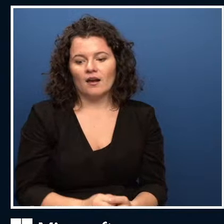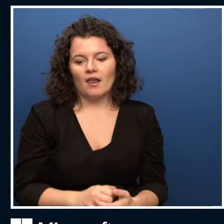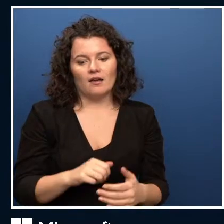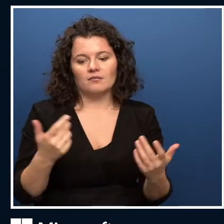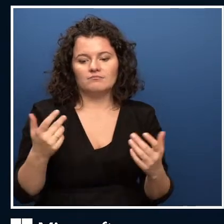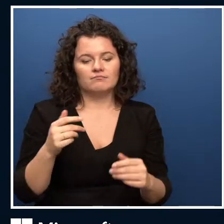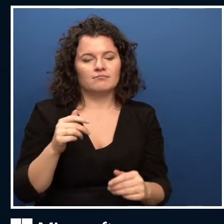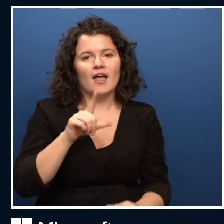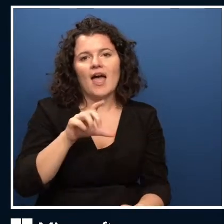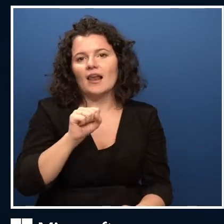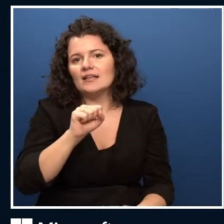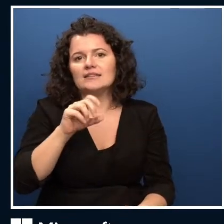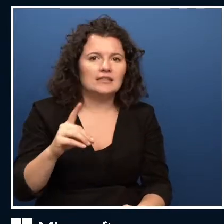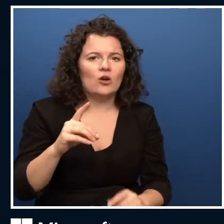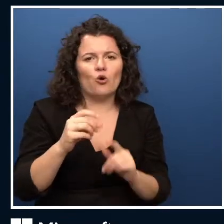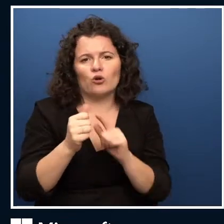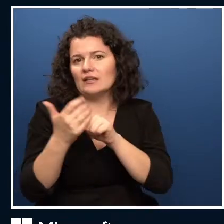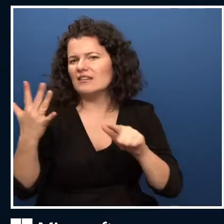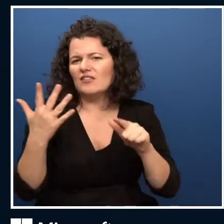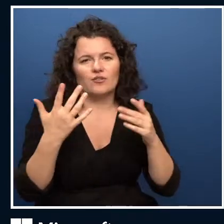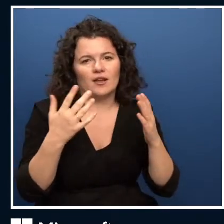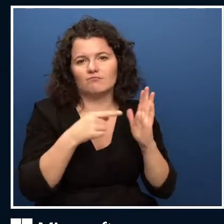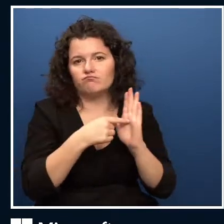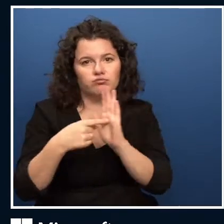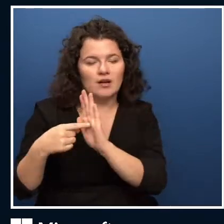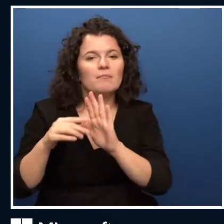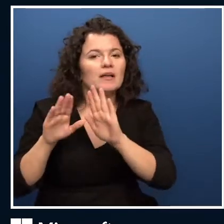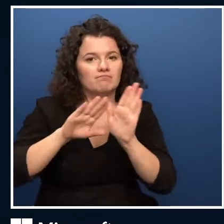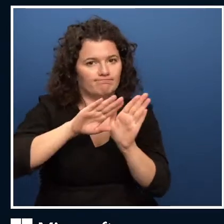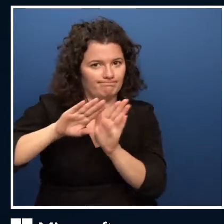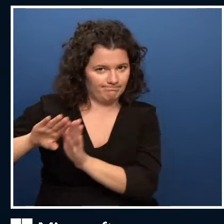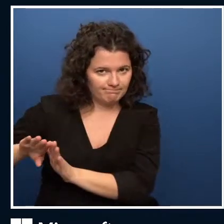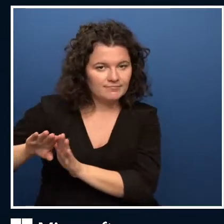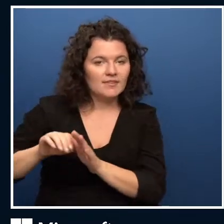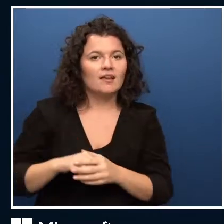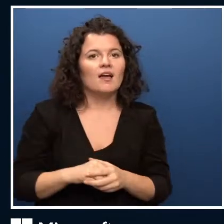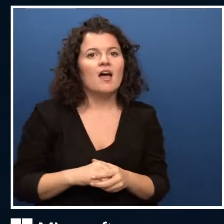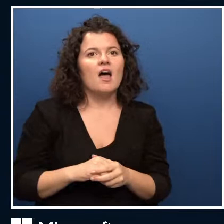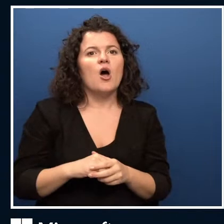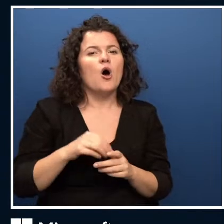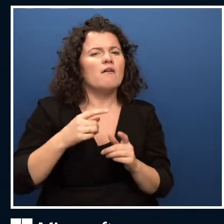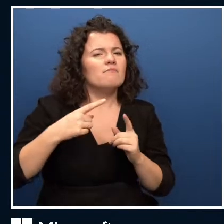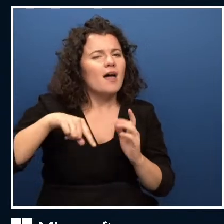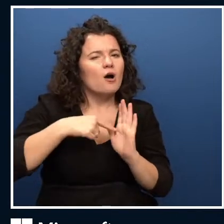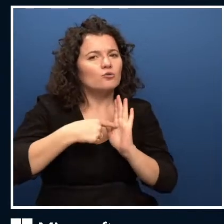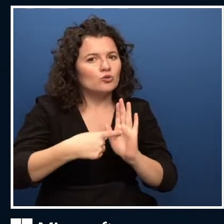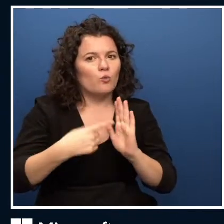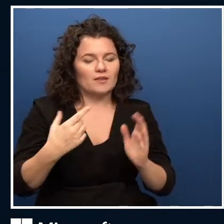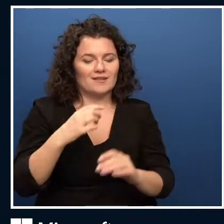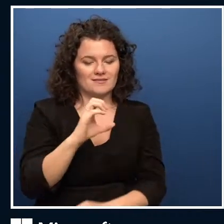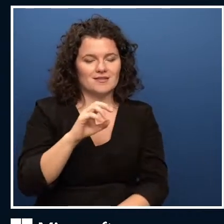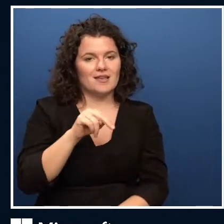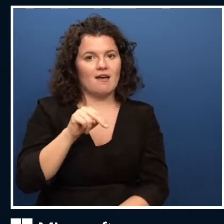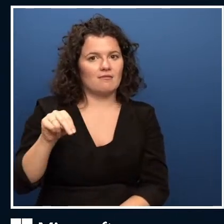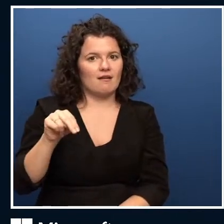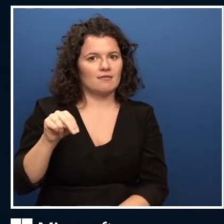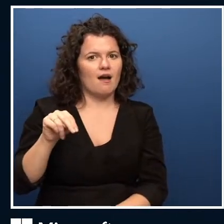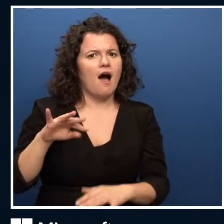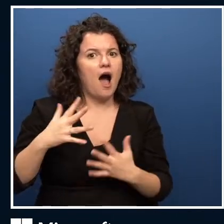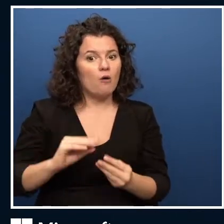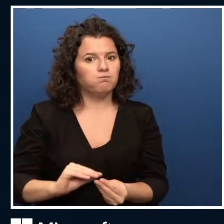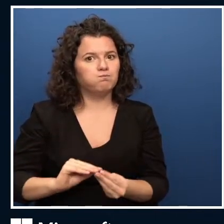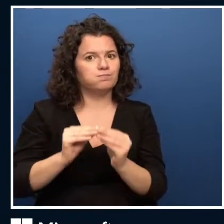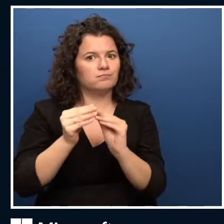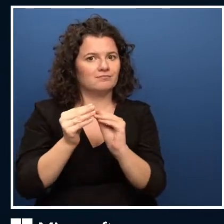But I've tried to implement a project based on CNNs, and let us see how that works